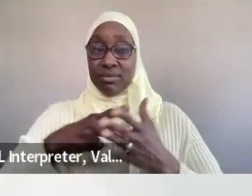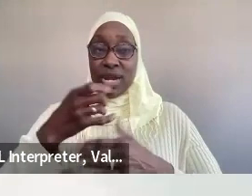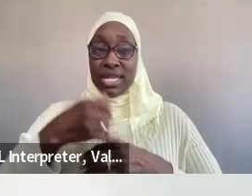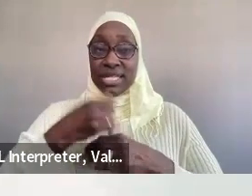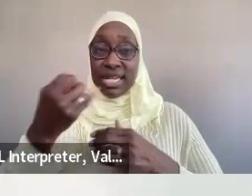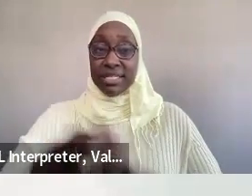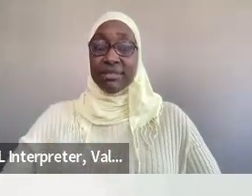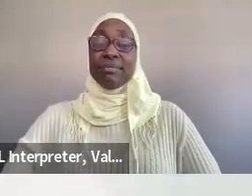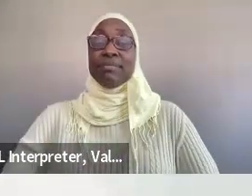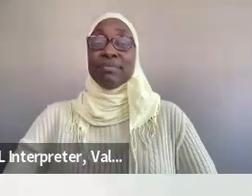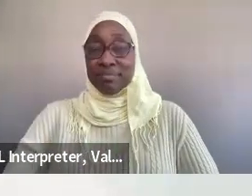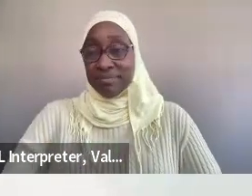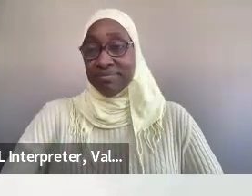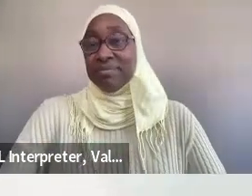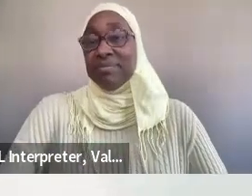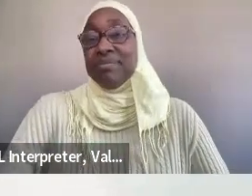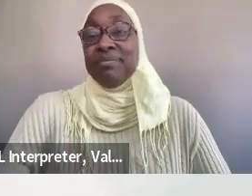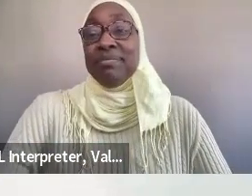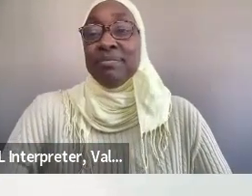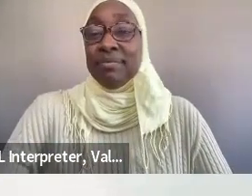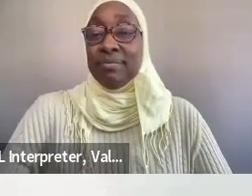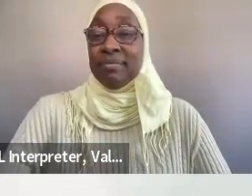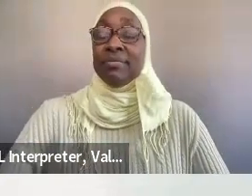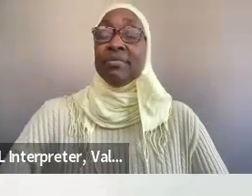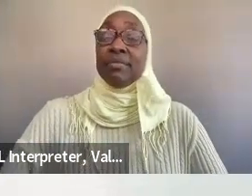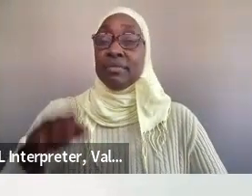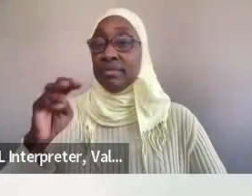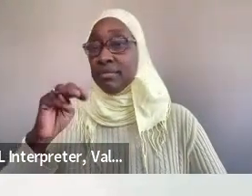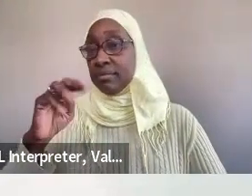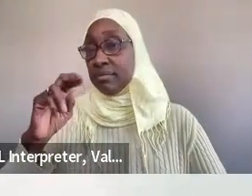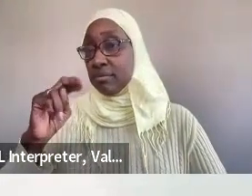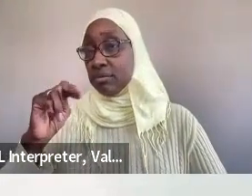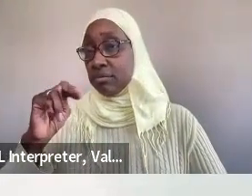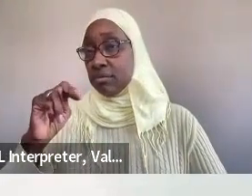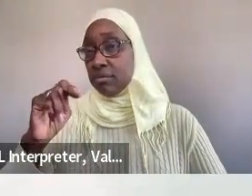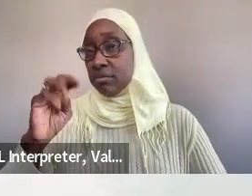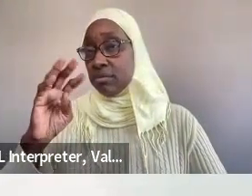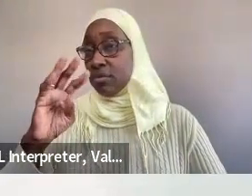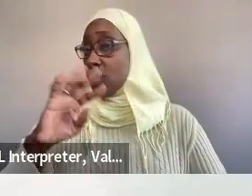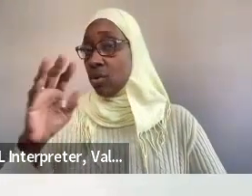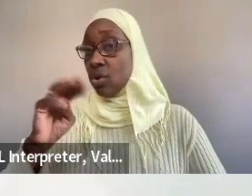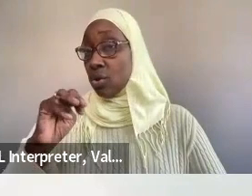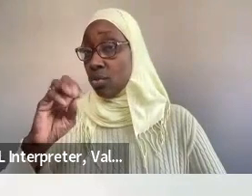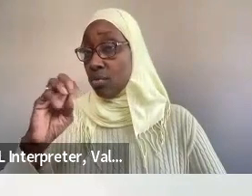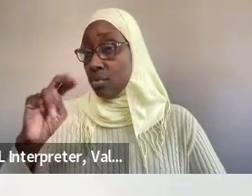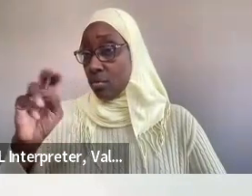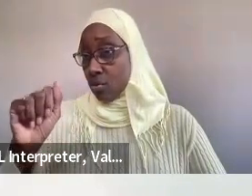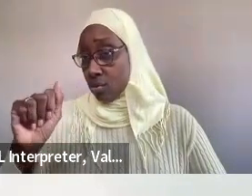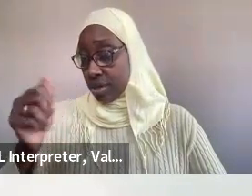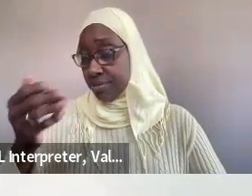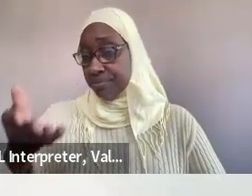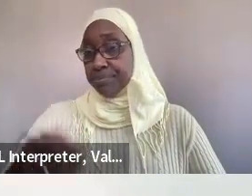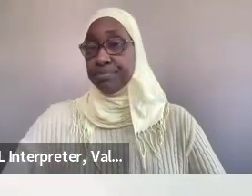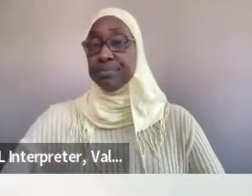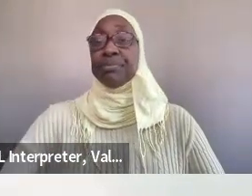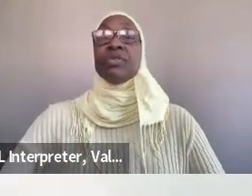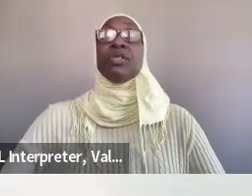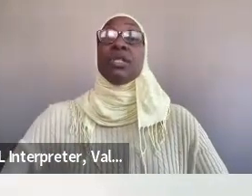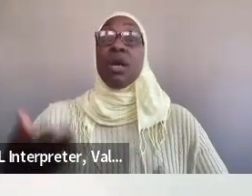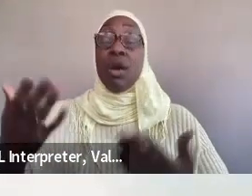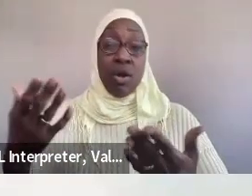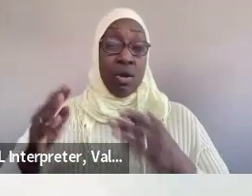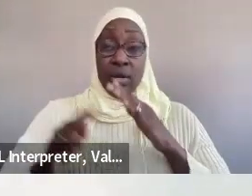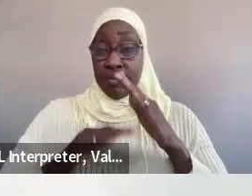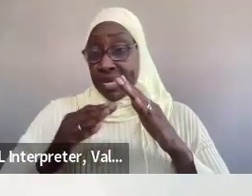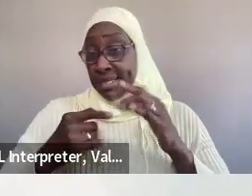Okay, thank you. Okay. So I mean I can tell the story. Basically, I started at Northeastern